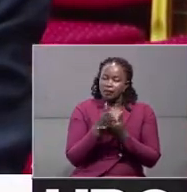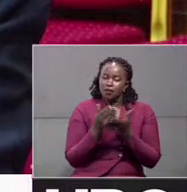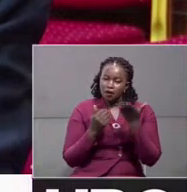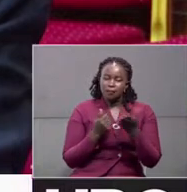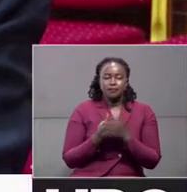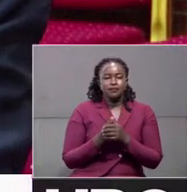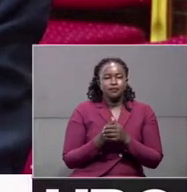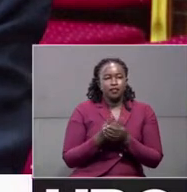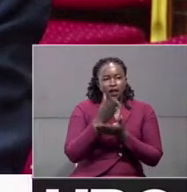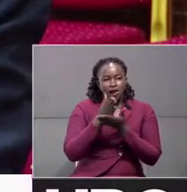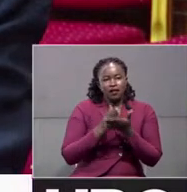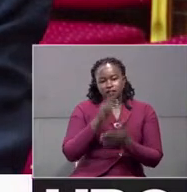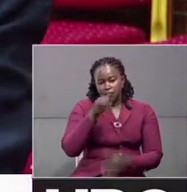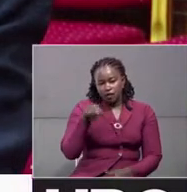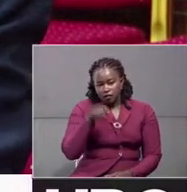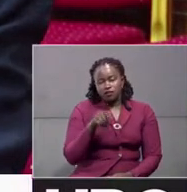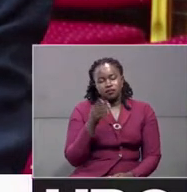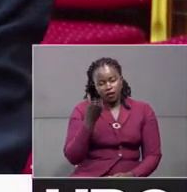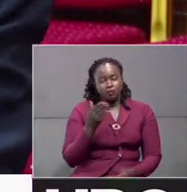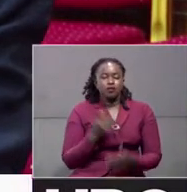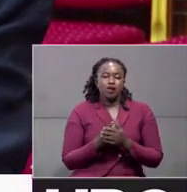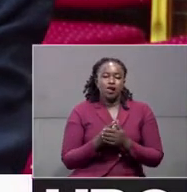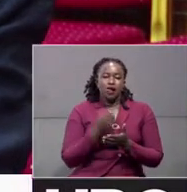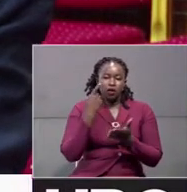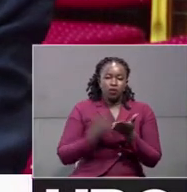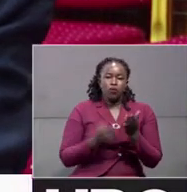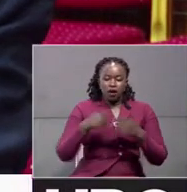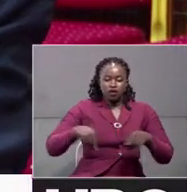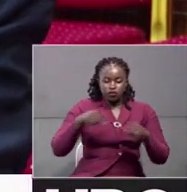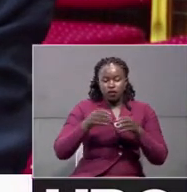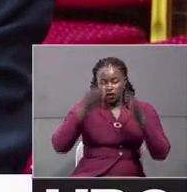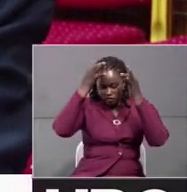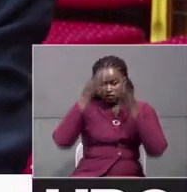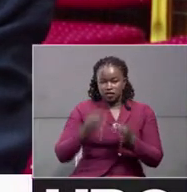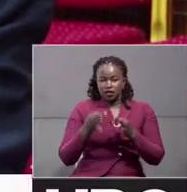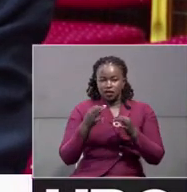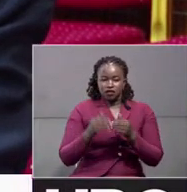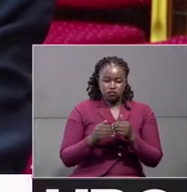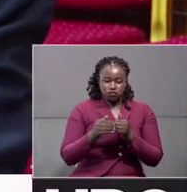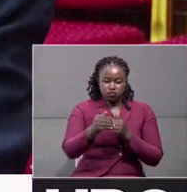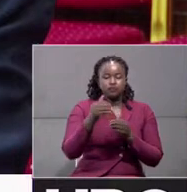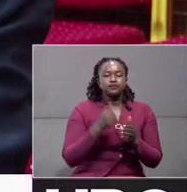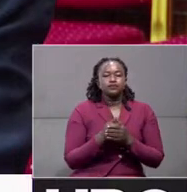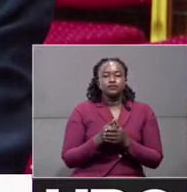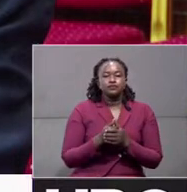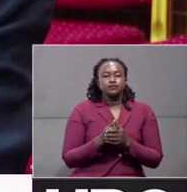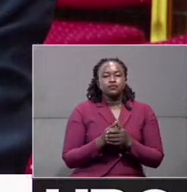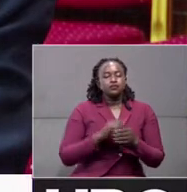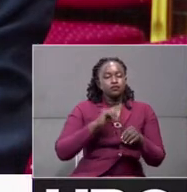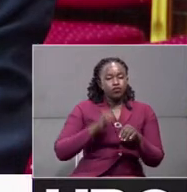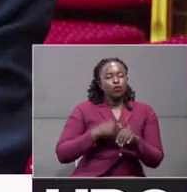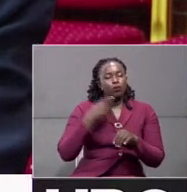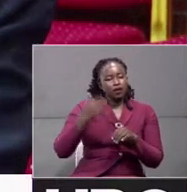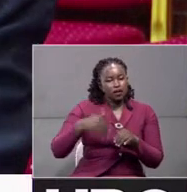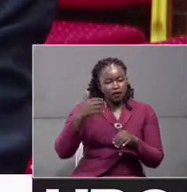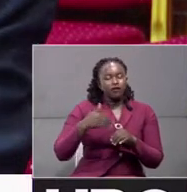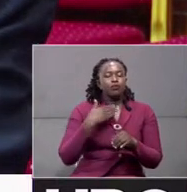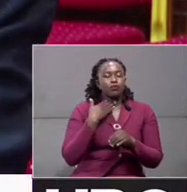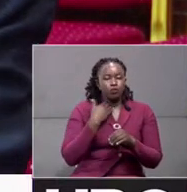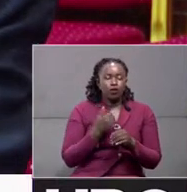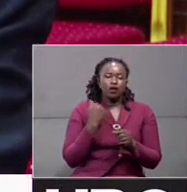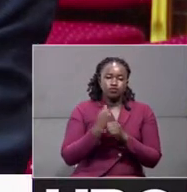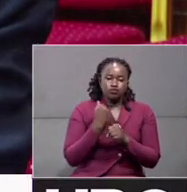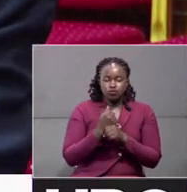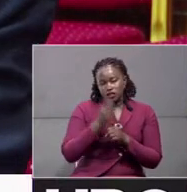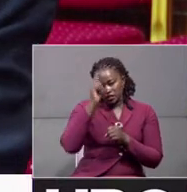there. And what we have decided going forward, whenever we want to do